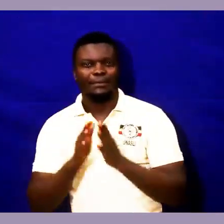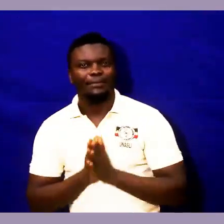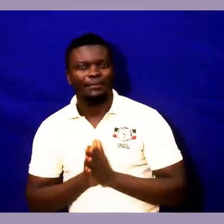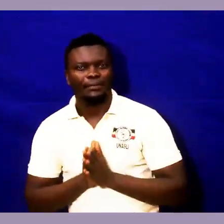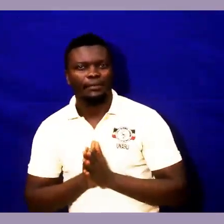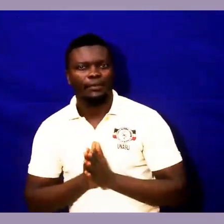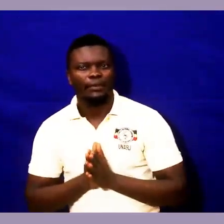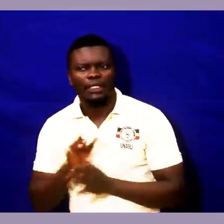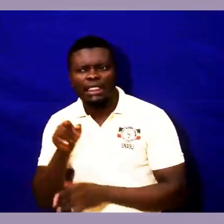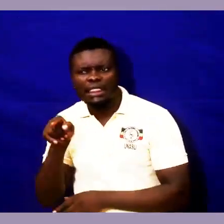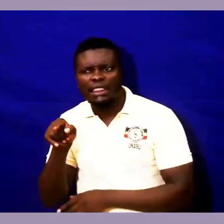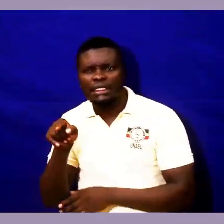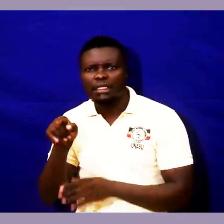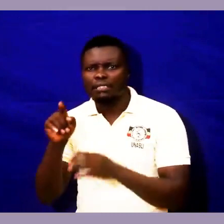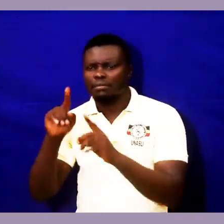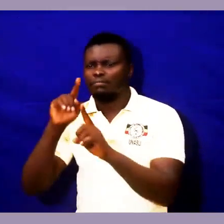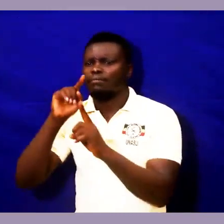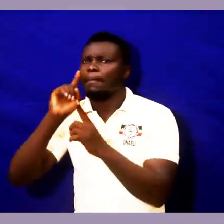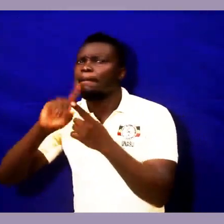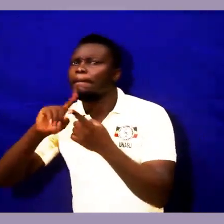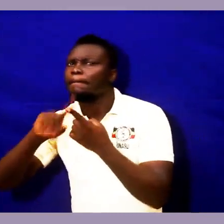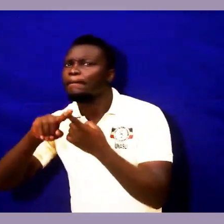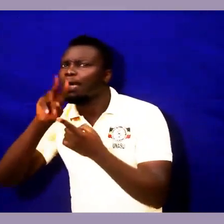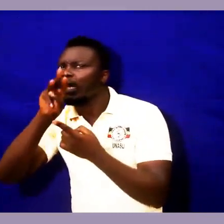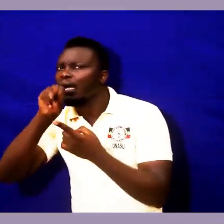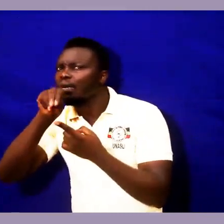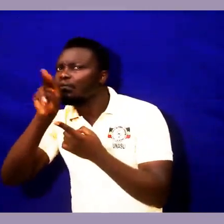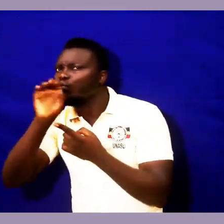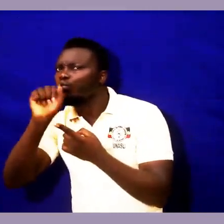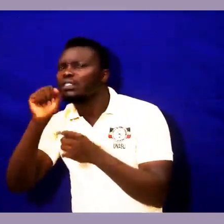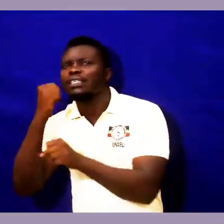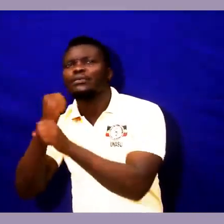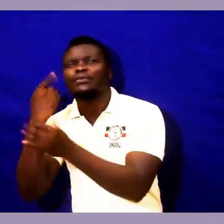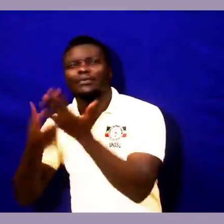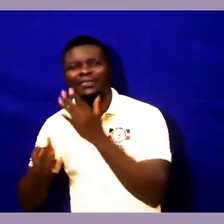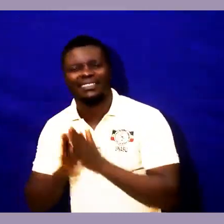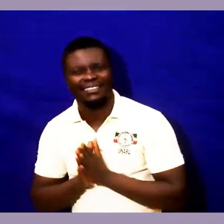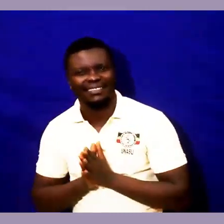Listen. What did Musa do?